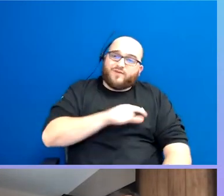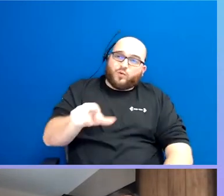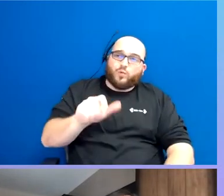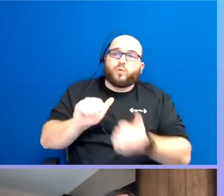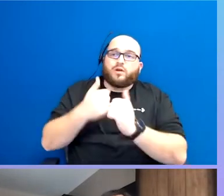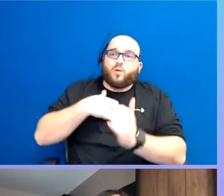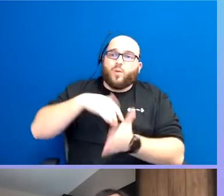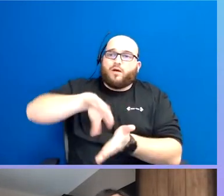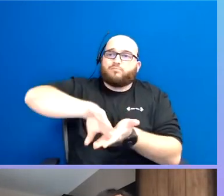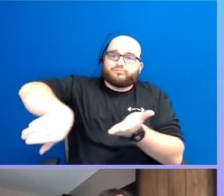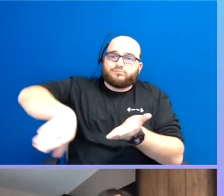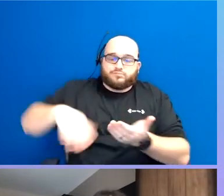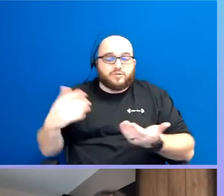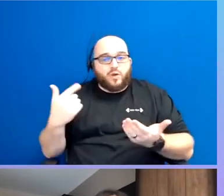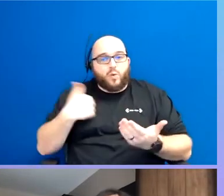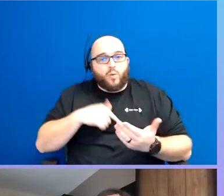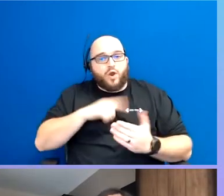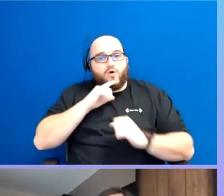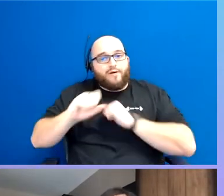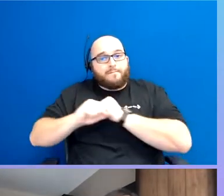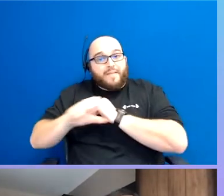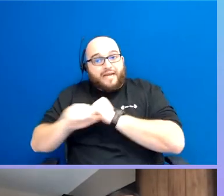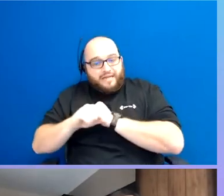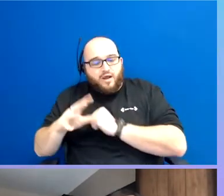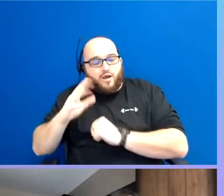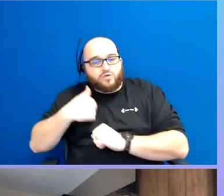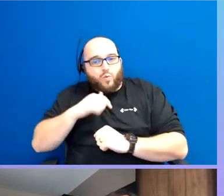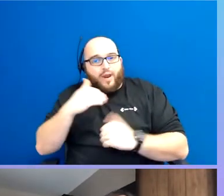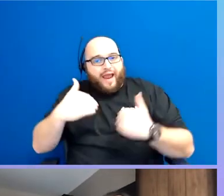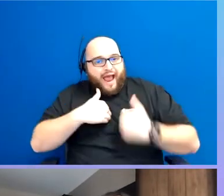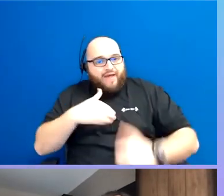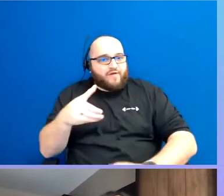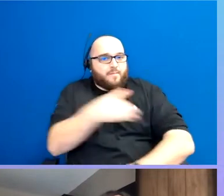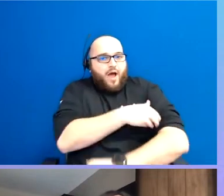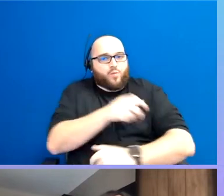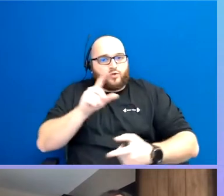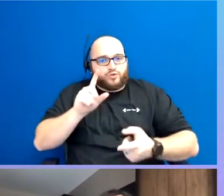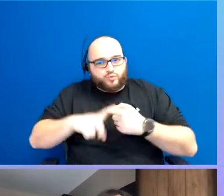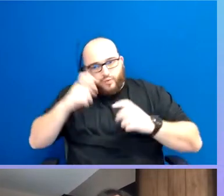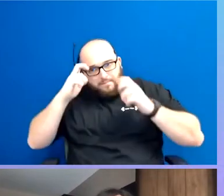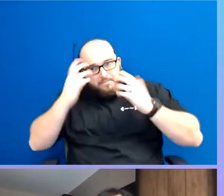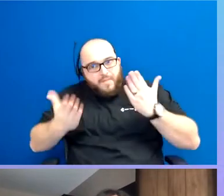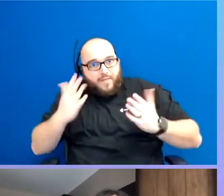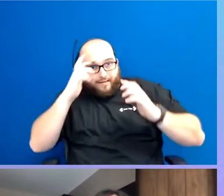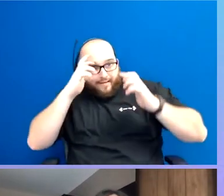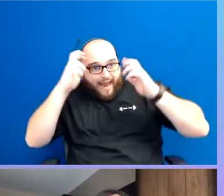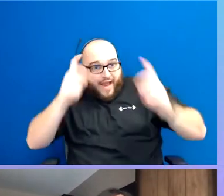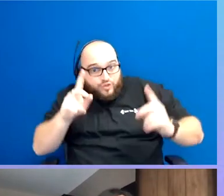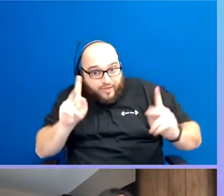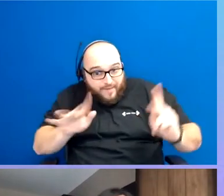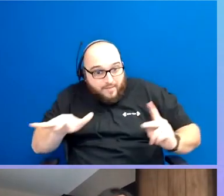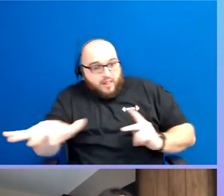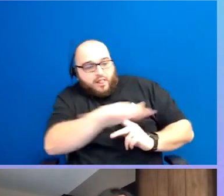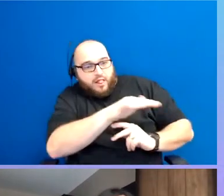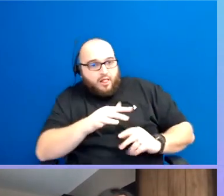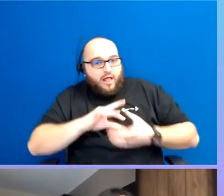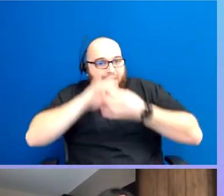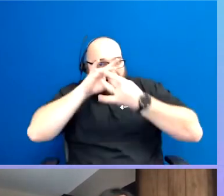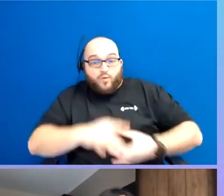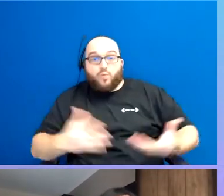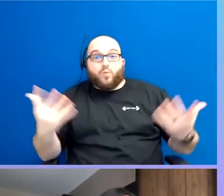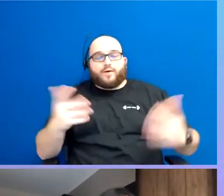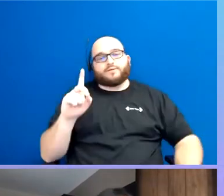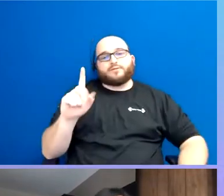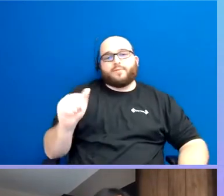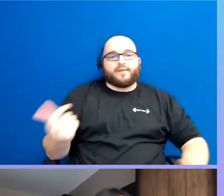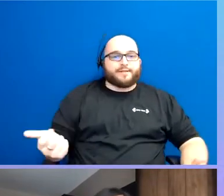we have a lot of power to get out the right message. Let's try and educate people on disability.